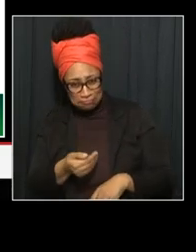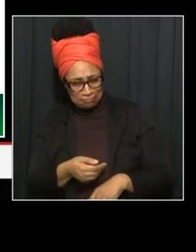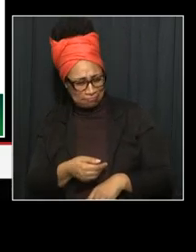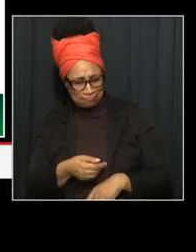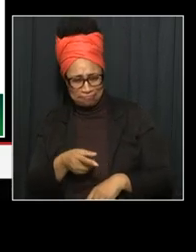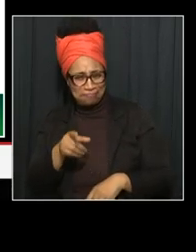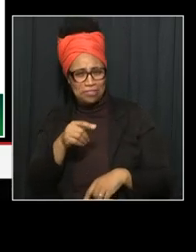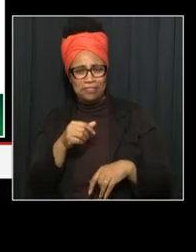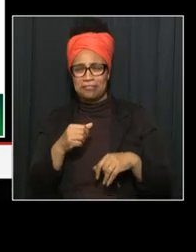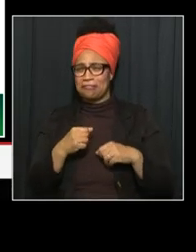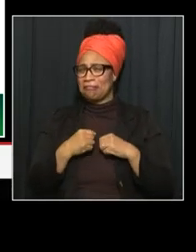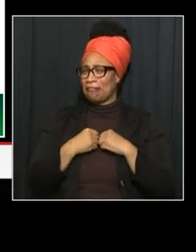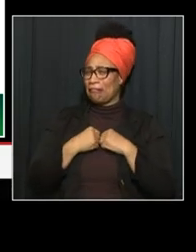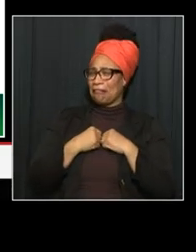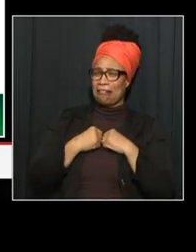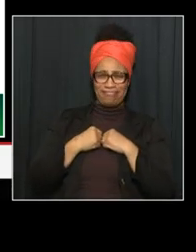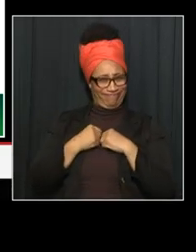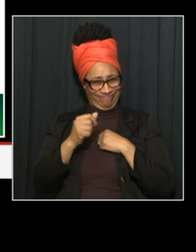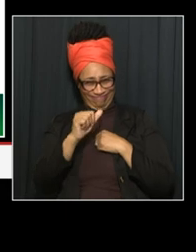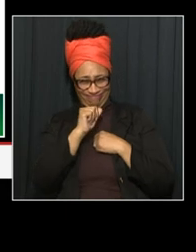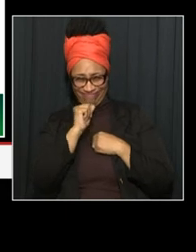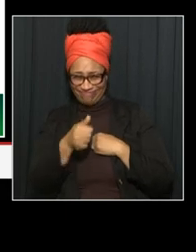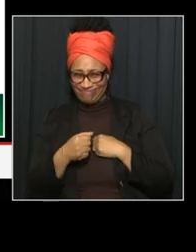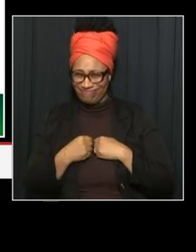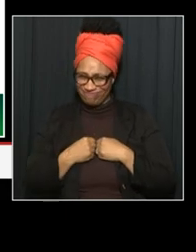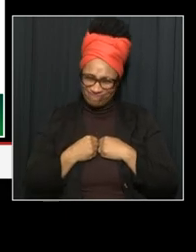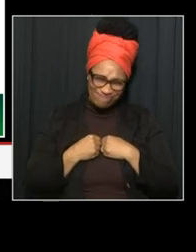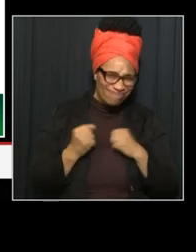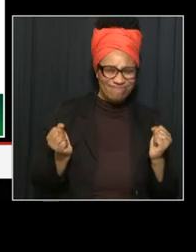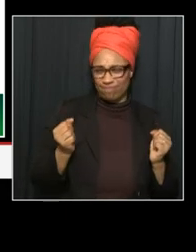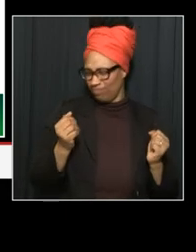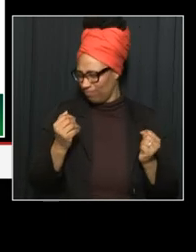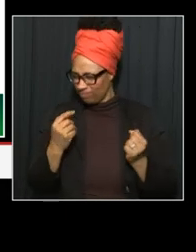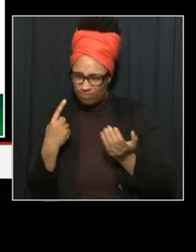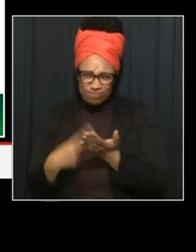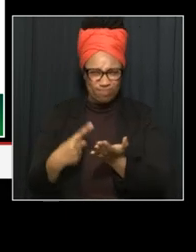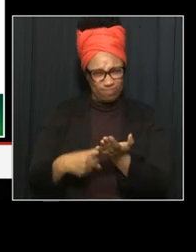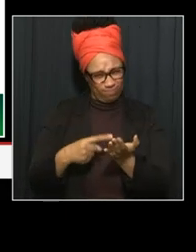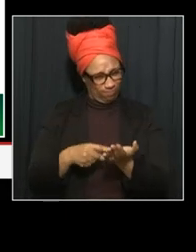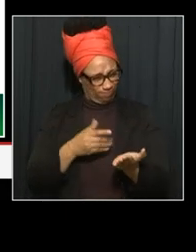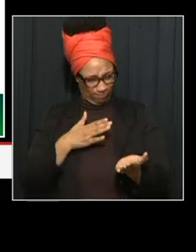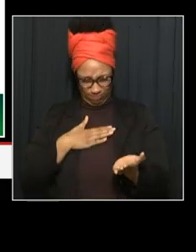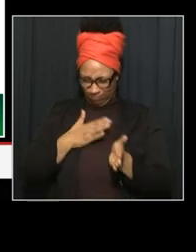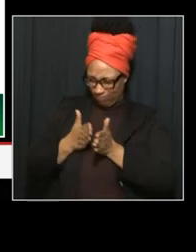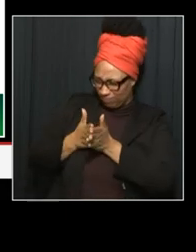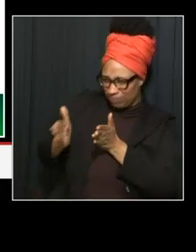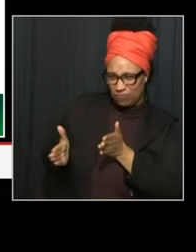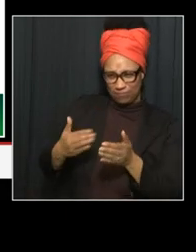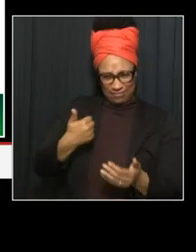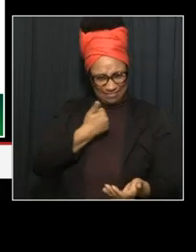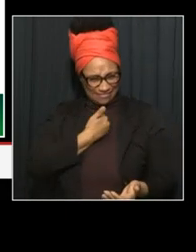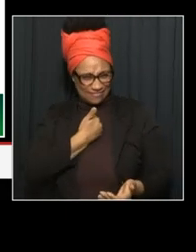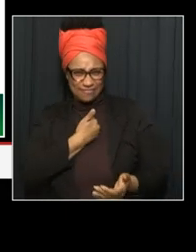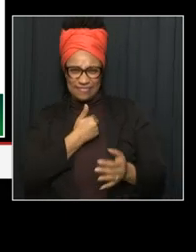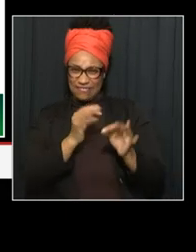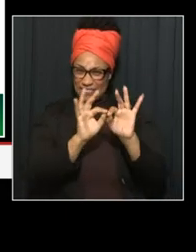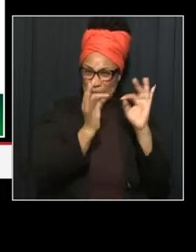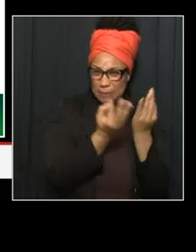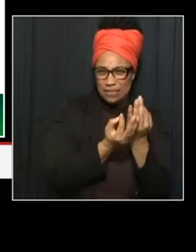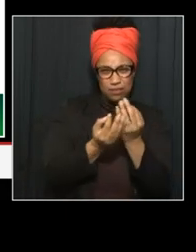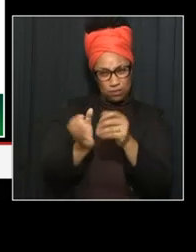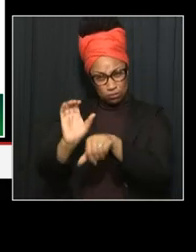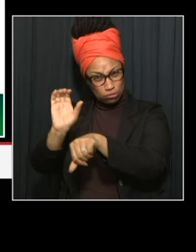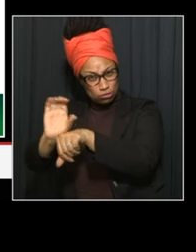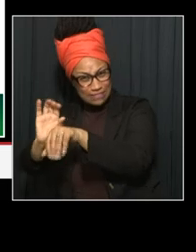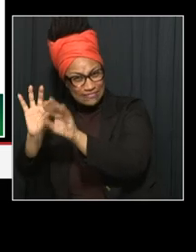and advocate for others and advocate for the neighbors and for your grandchildren, nieces, nephews, church members, people you meet